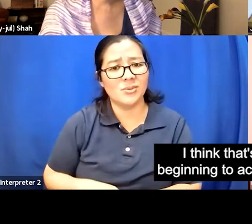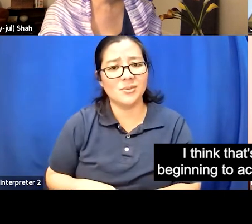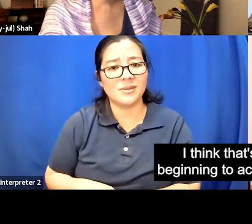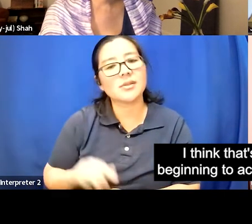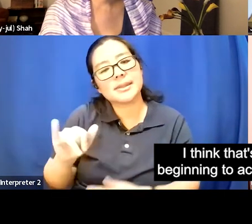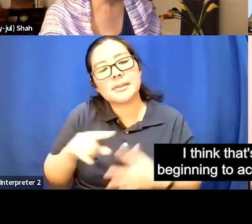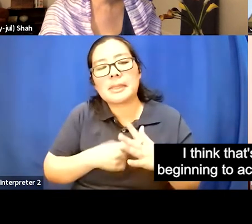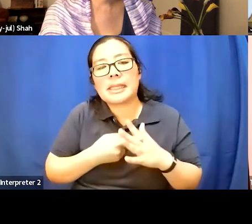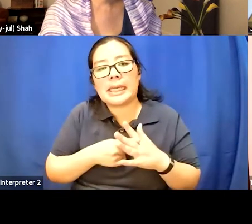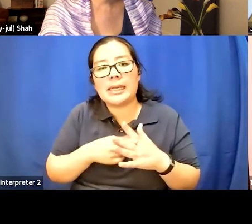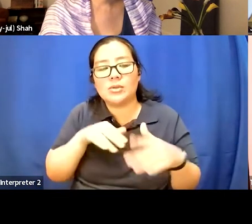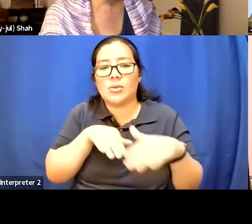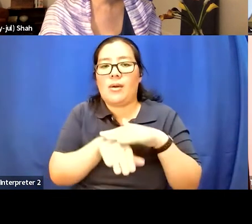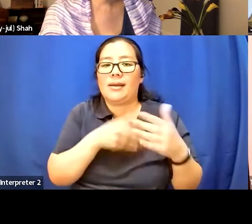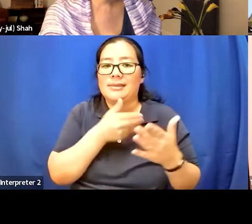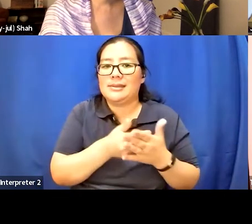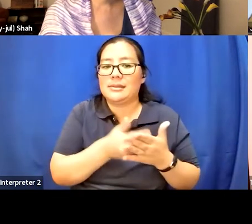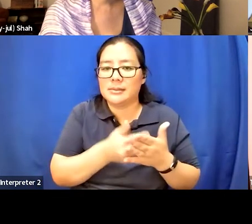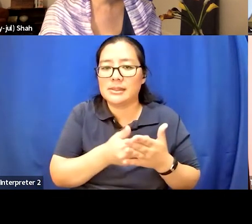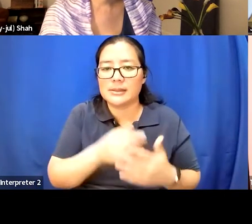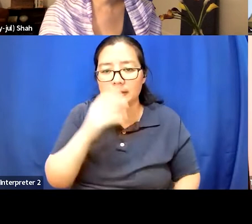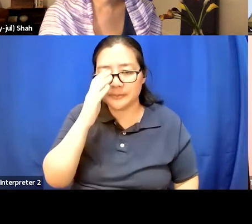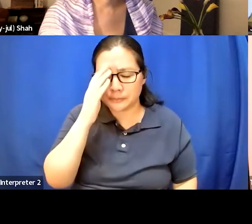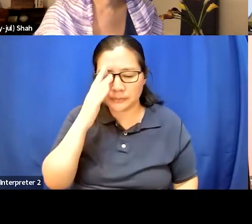to access intimacy.